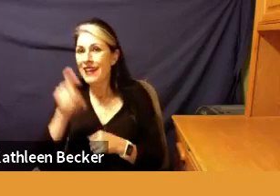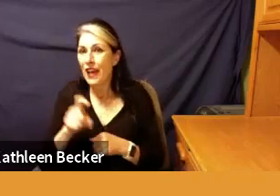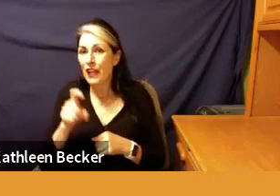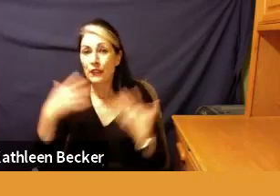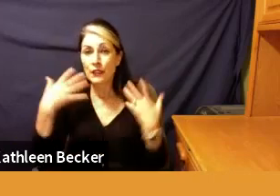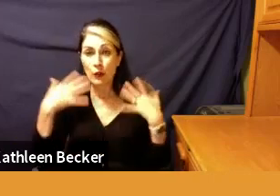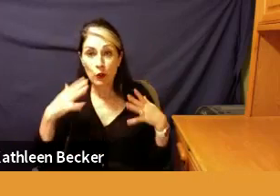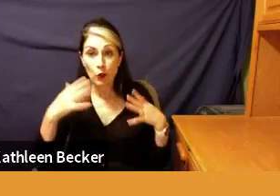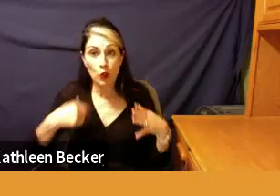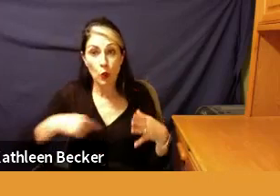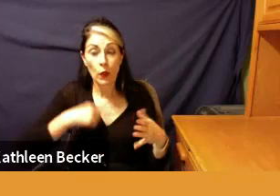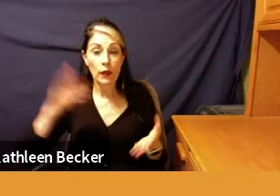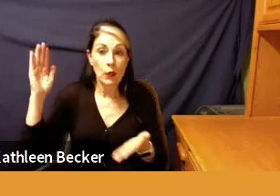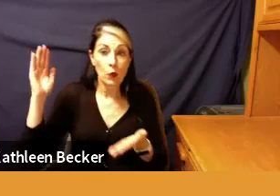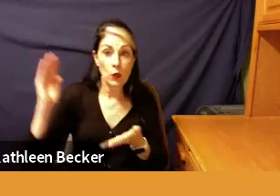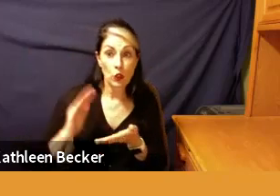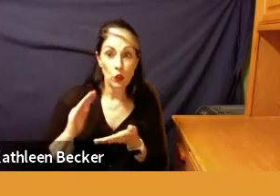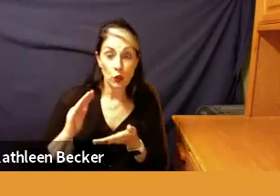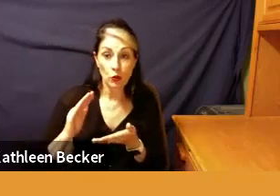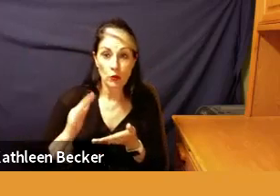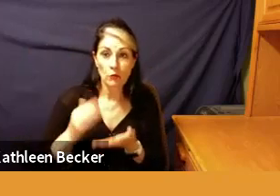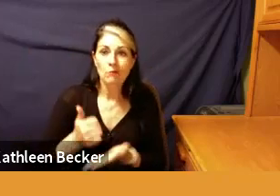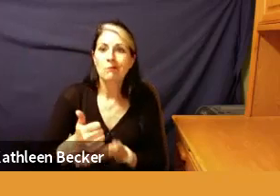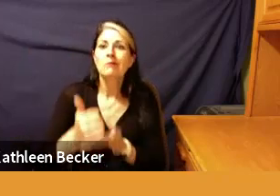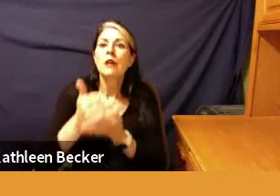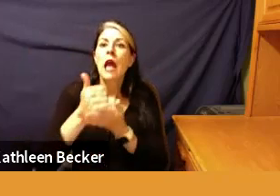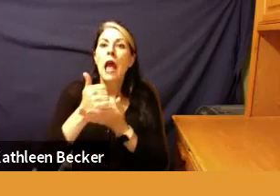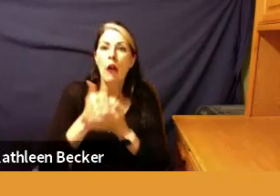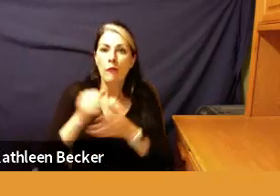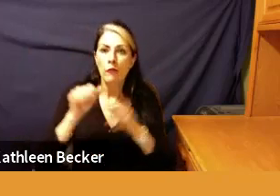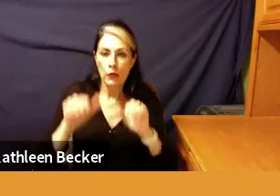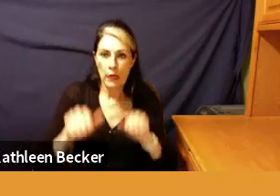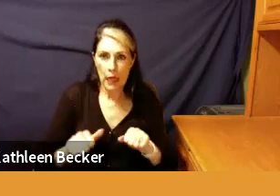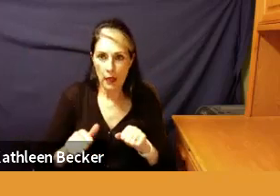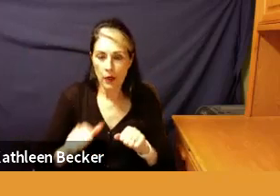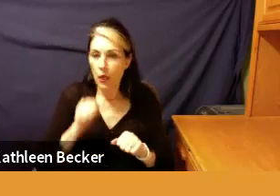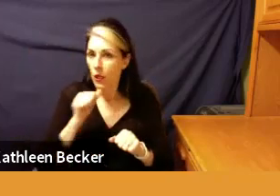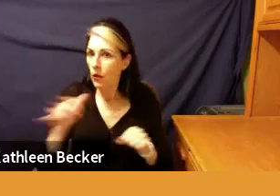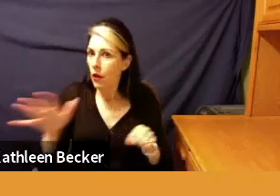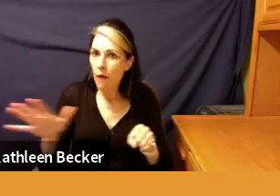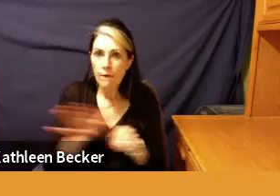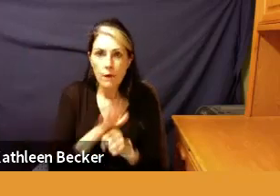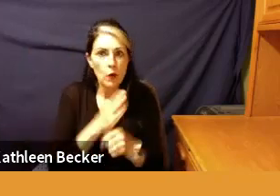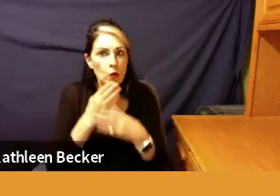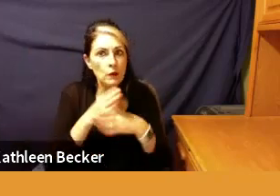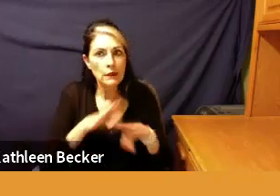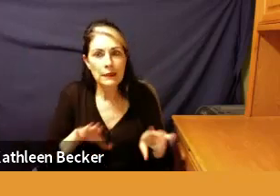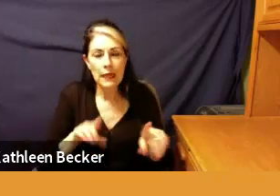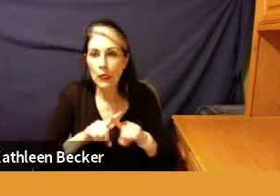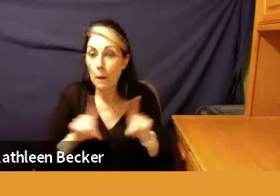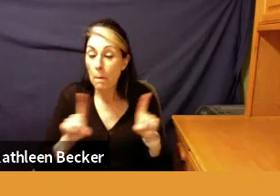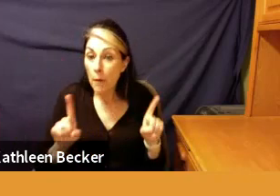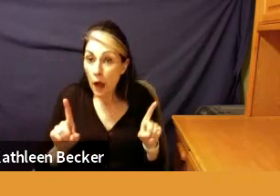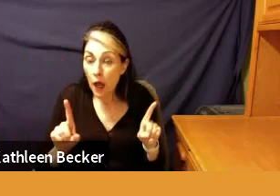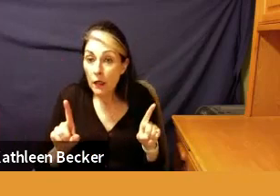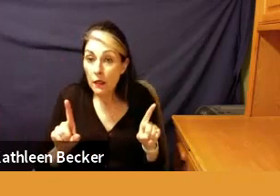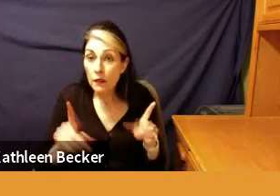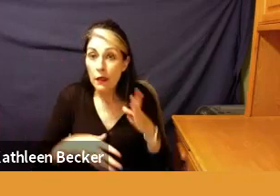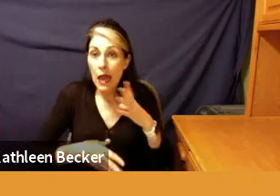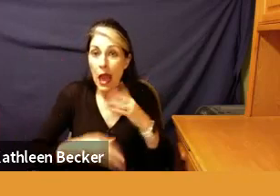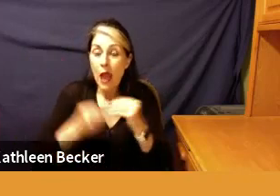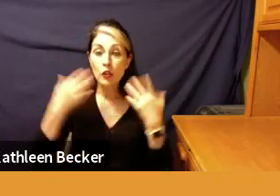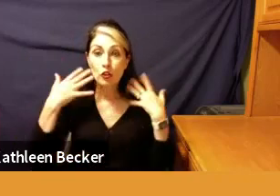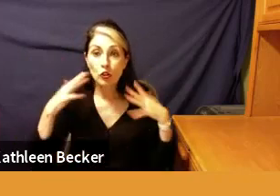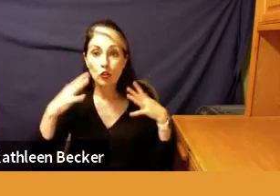that we can reduce is very, very helpful. Again, not totally silent, but any extra